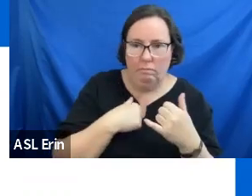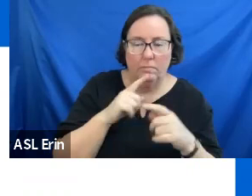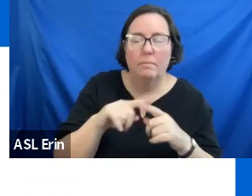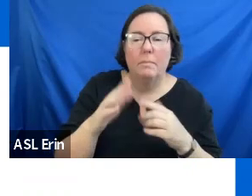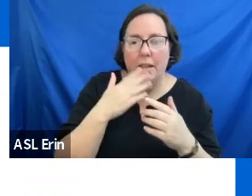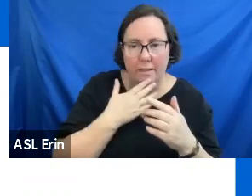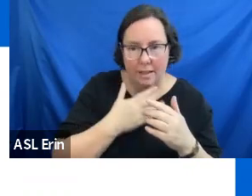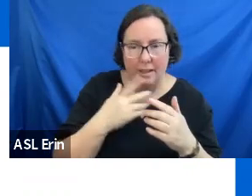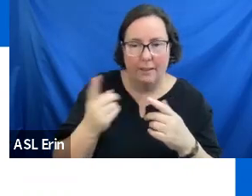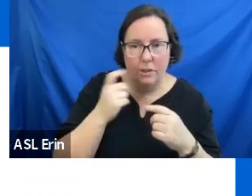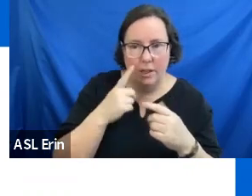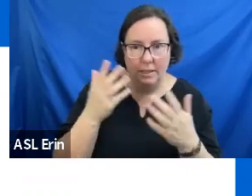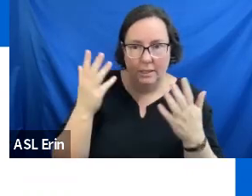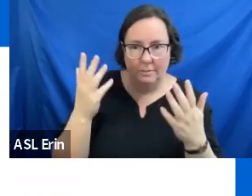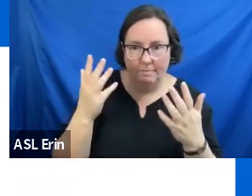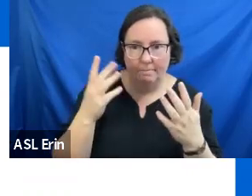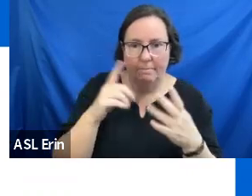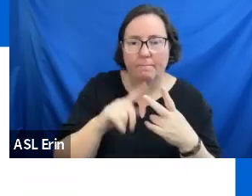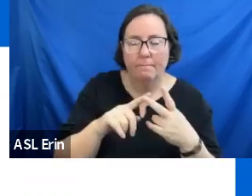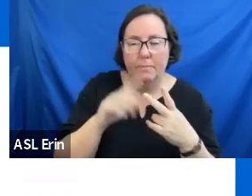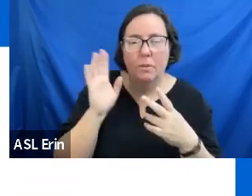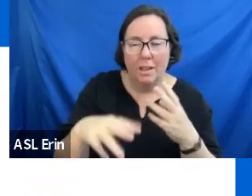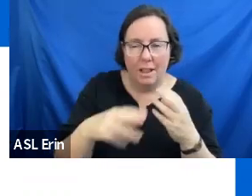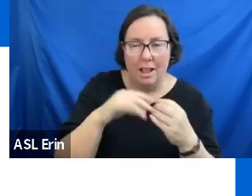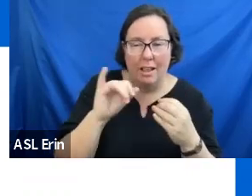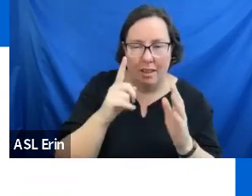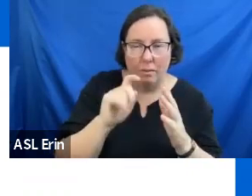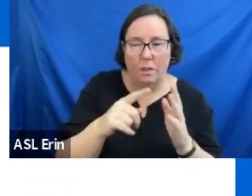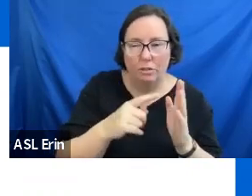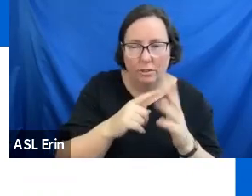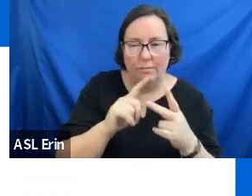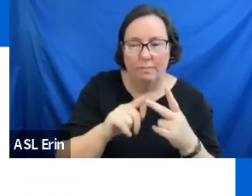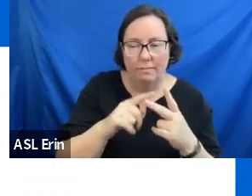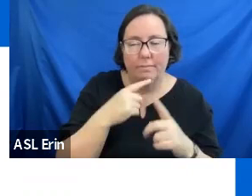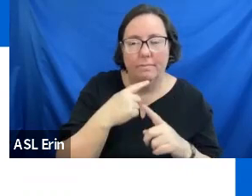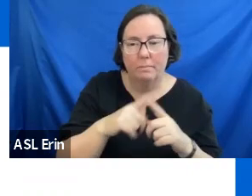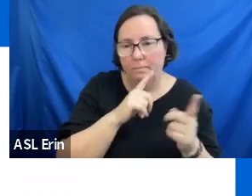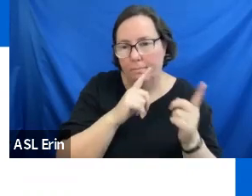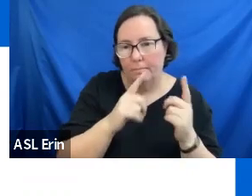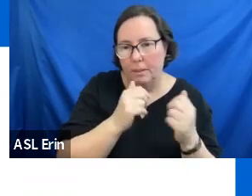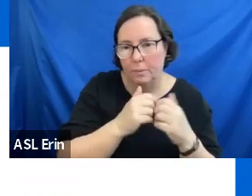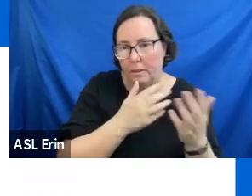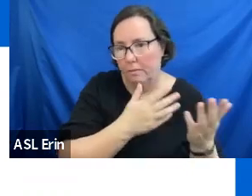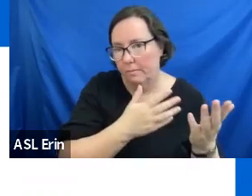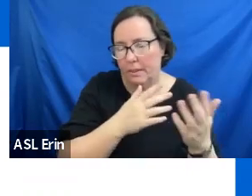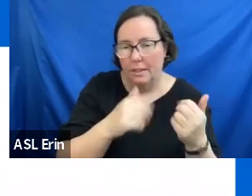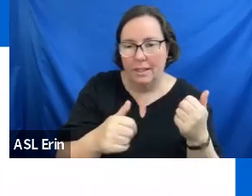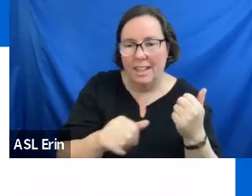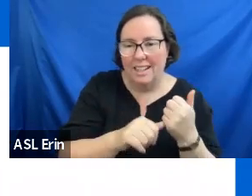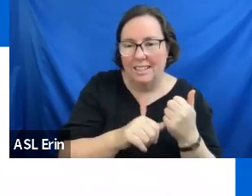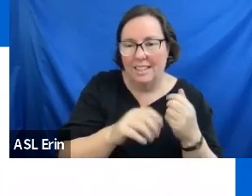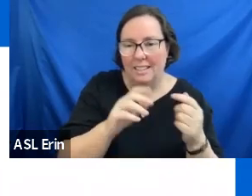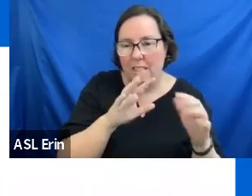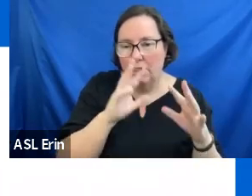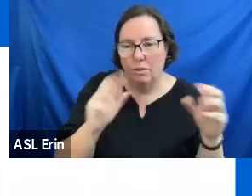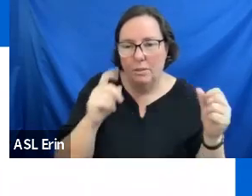raising it. We will add that and also speak with our Assistant Superintendent of Special